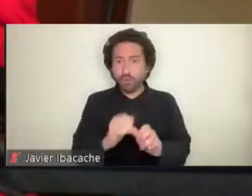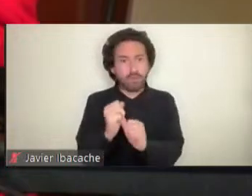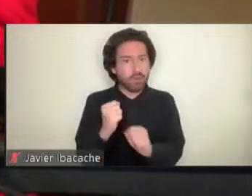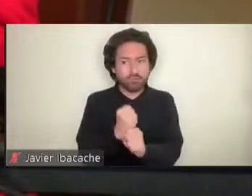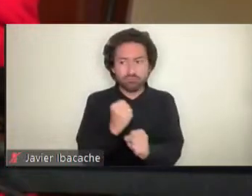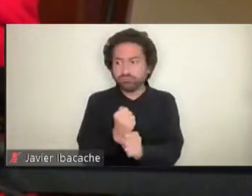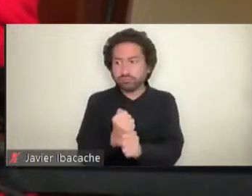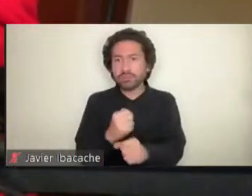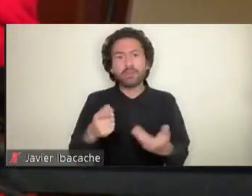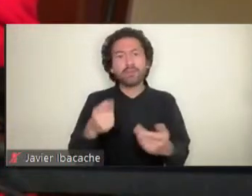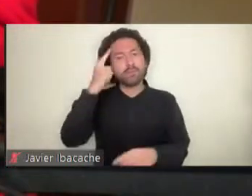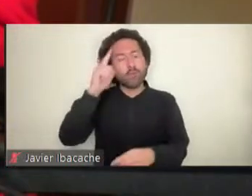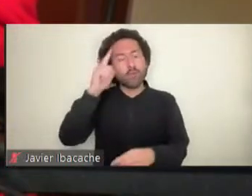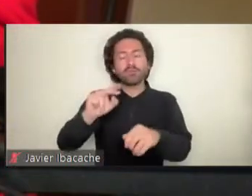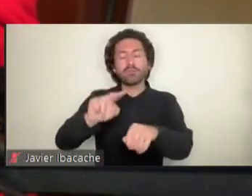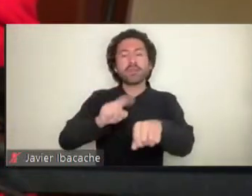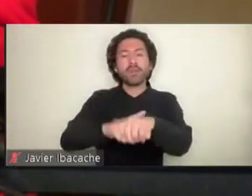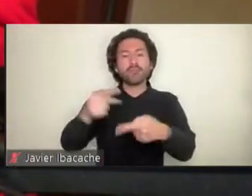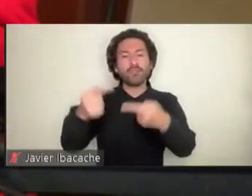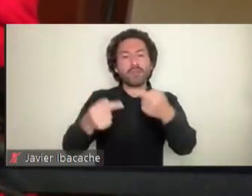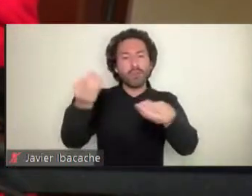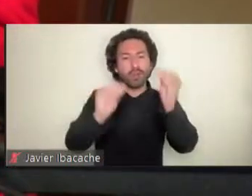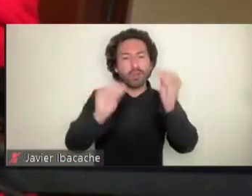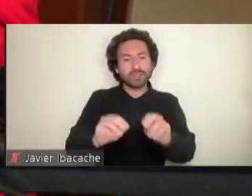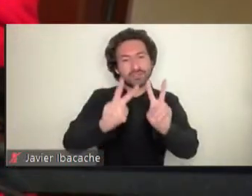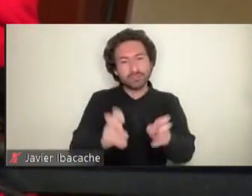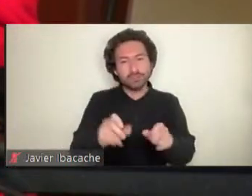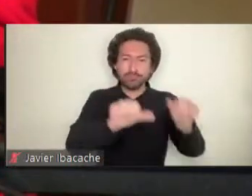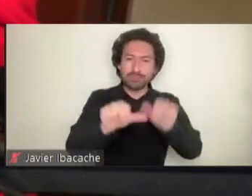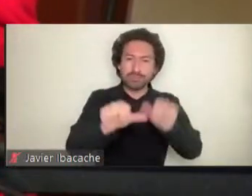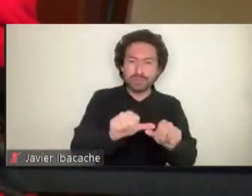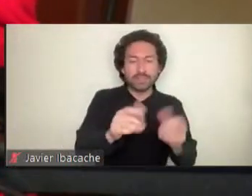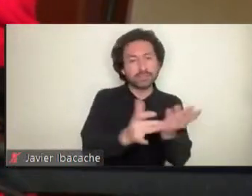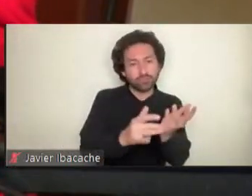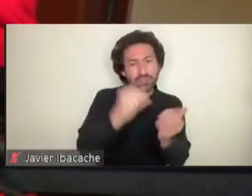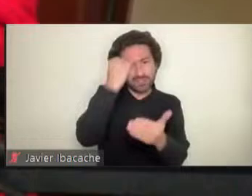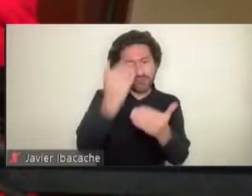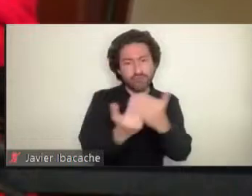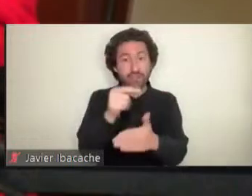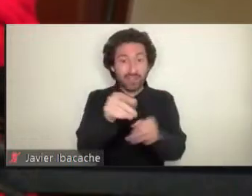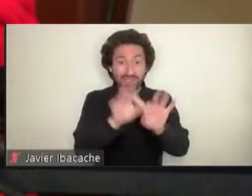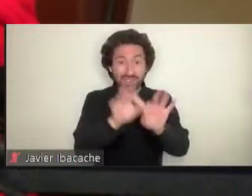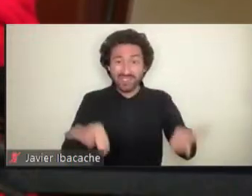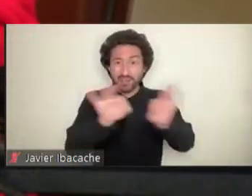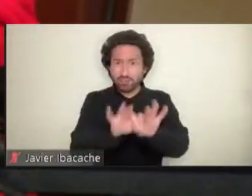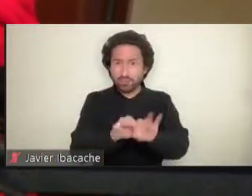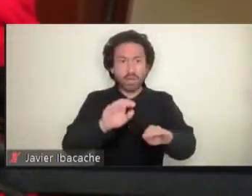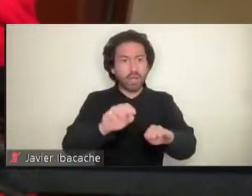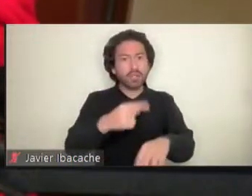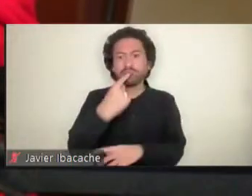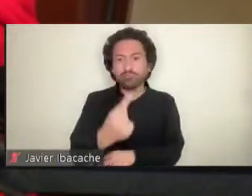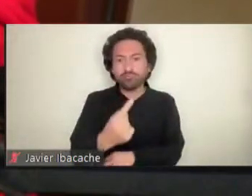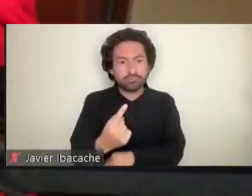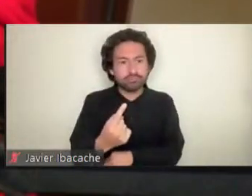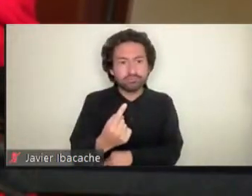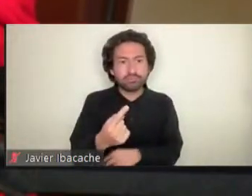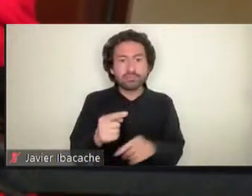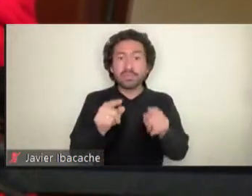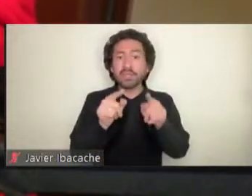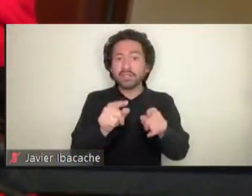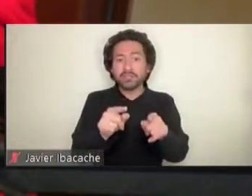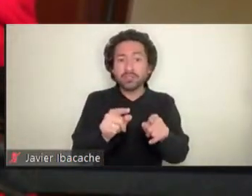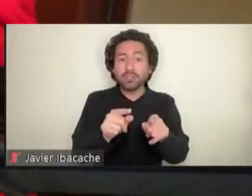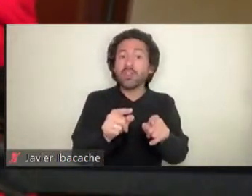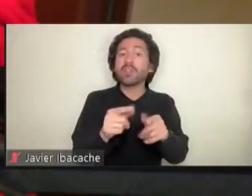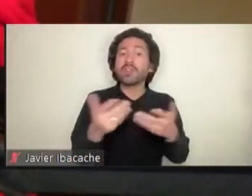policy on science, technology, and innovation. That is important to set not only a regulatory framework, but to ensure that